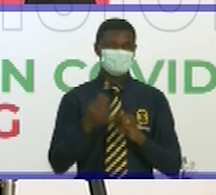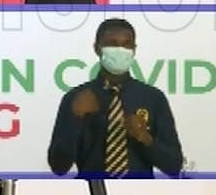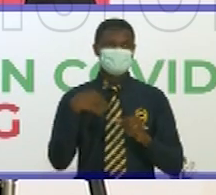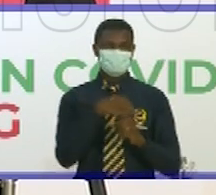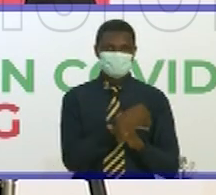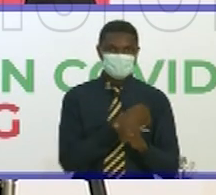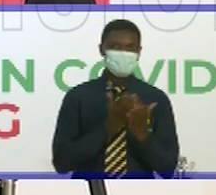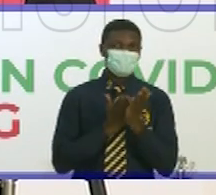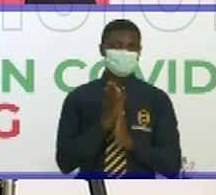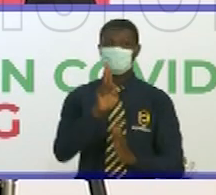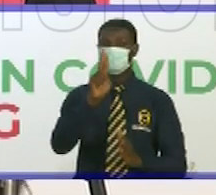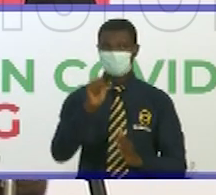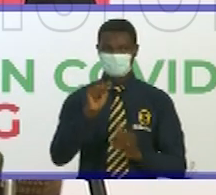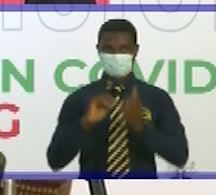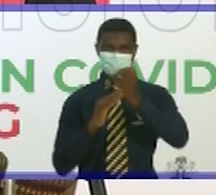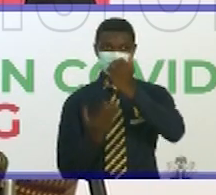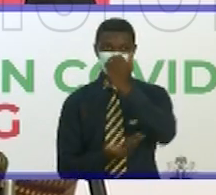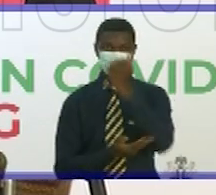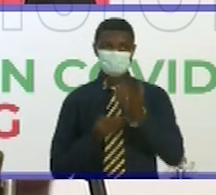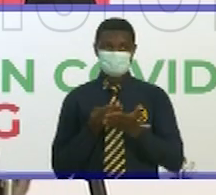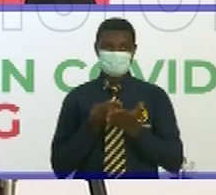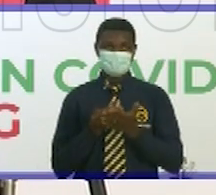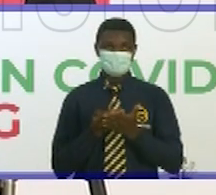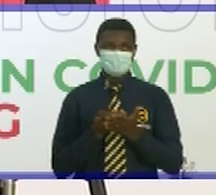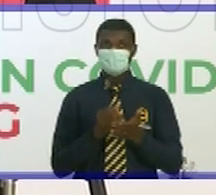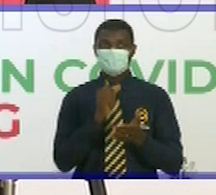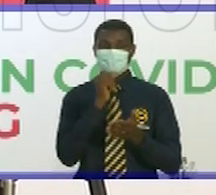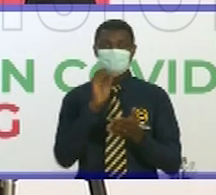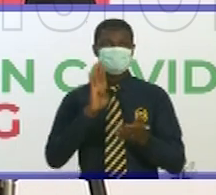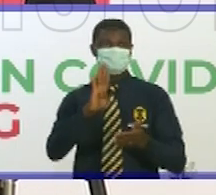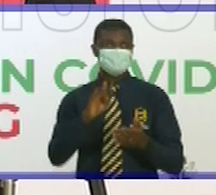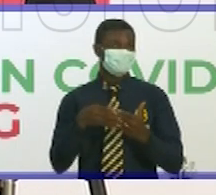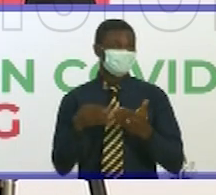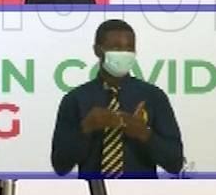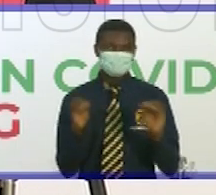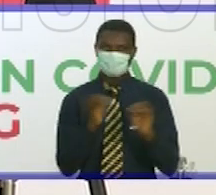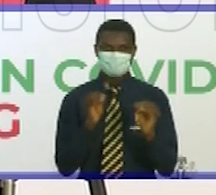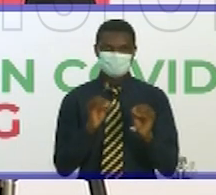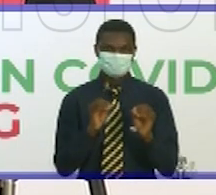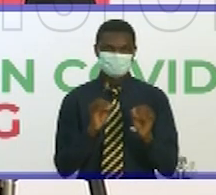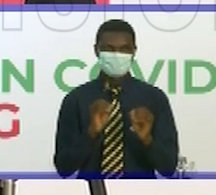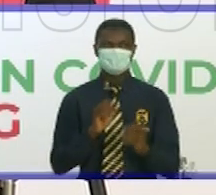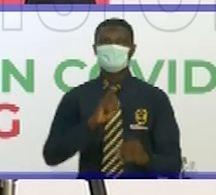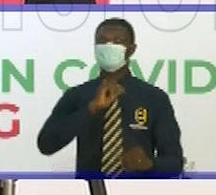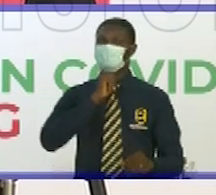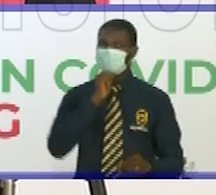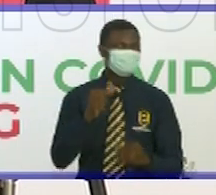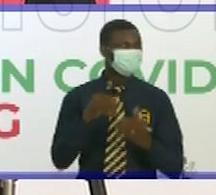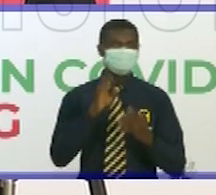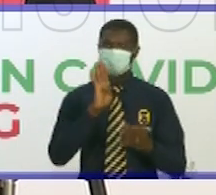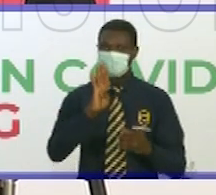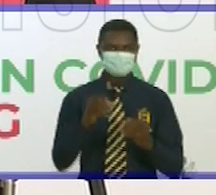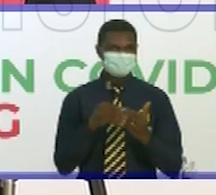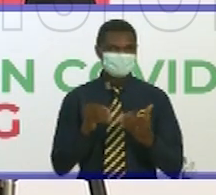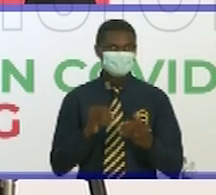Single Basket, and it is not $1 billion. No, it's certainly not. It's far from that. It's